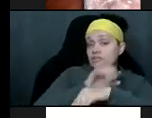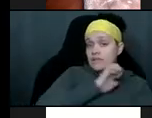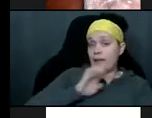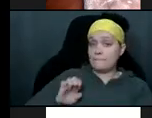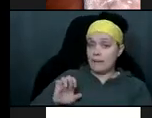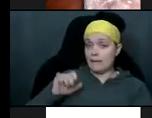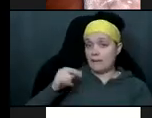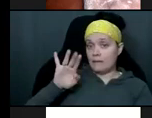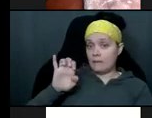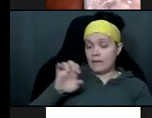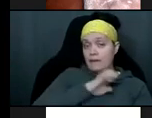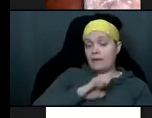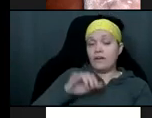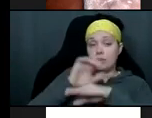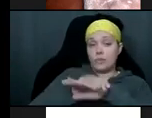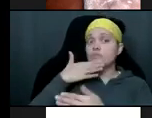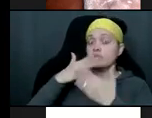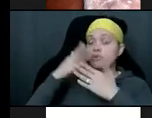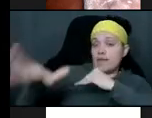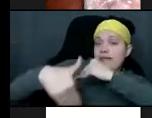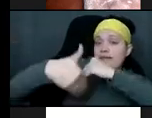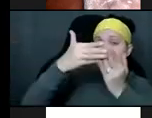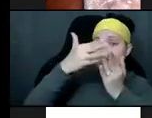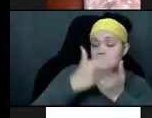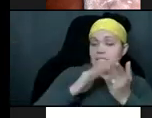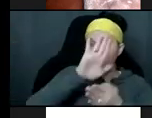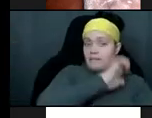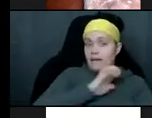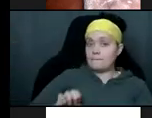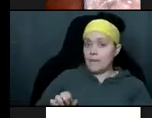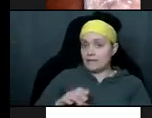The British were good at adding pieces to their empire.